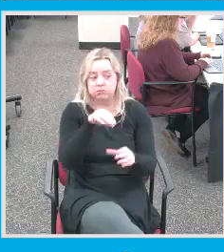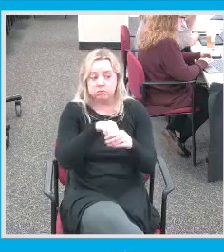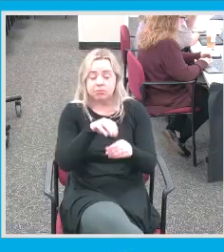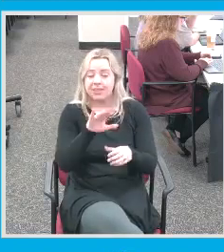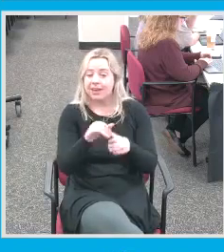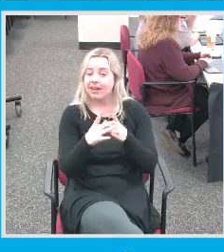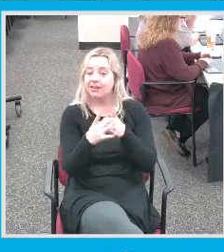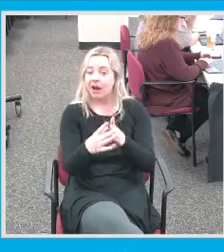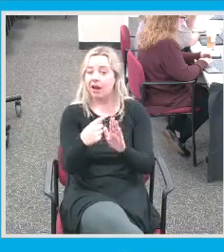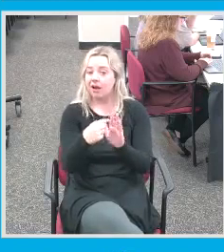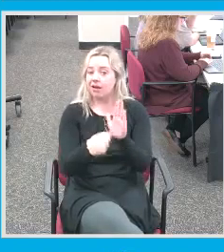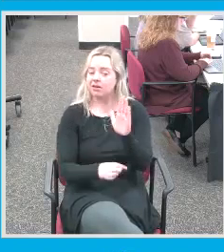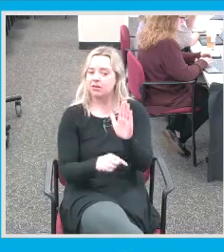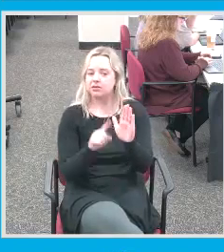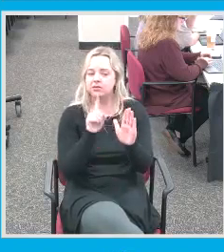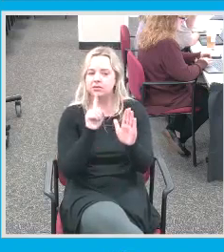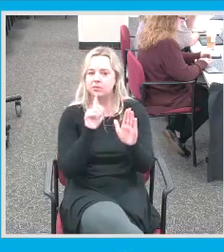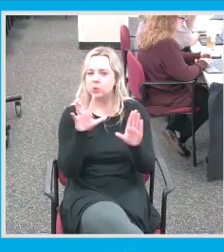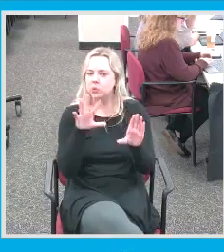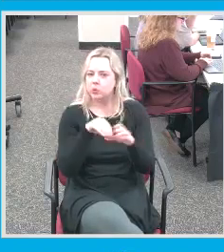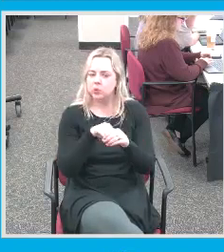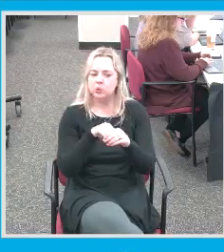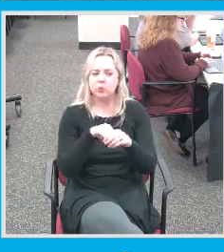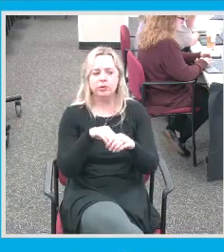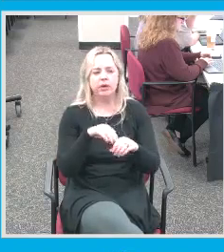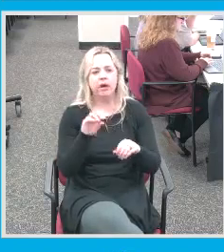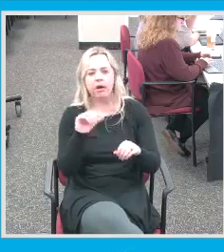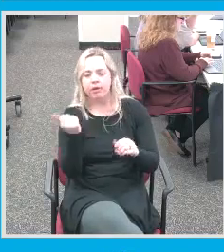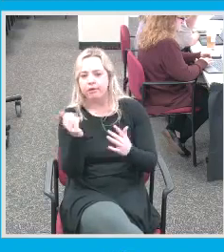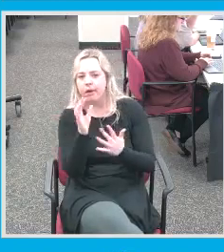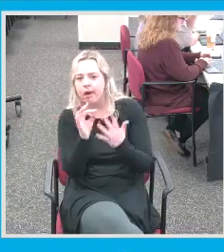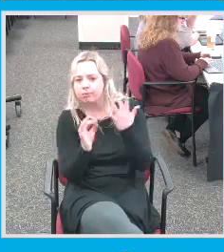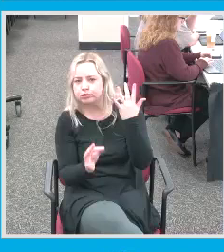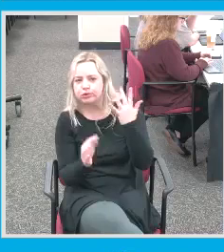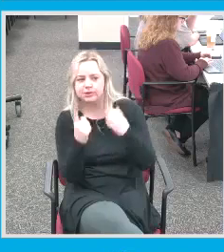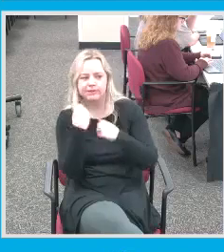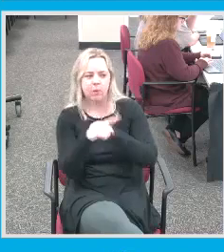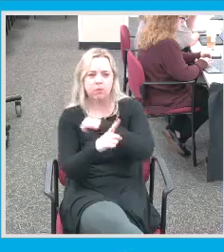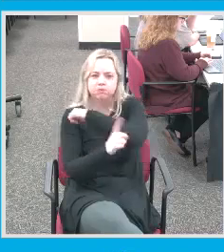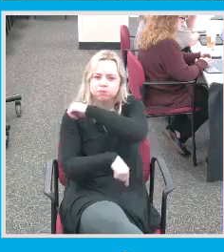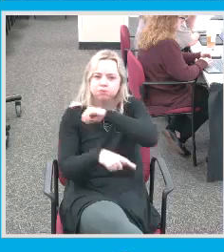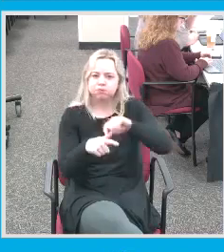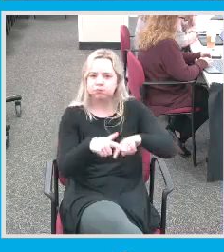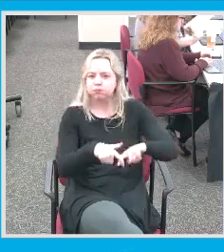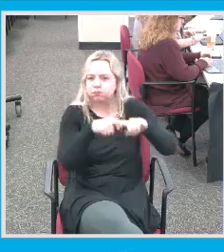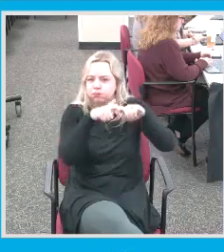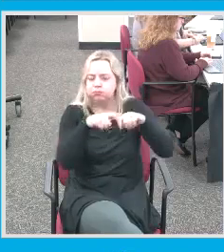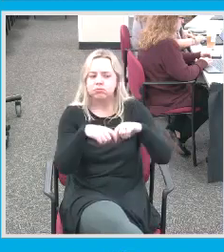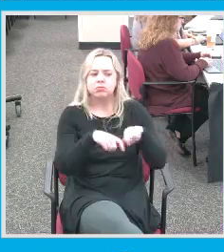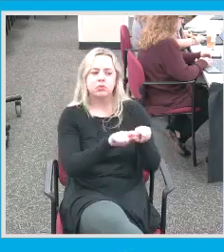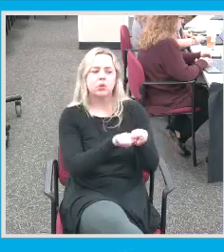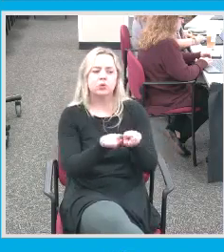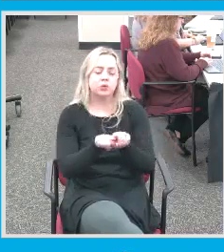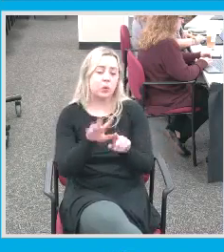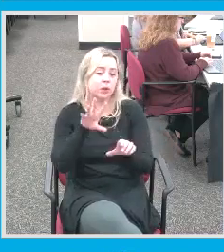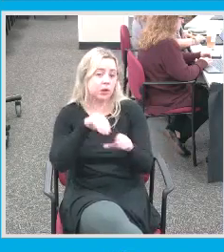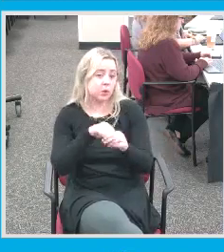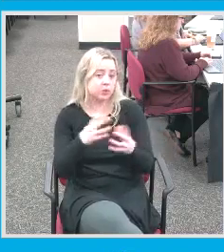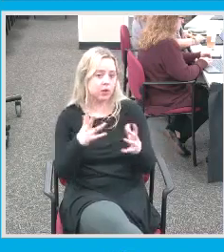we include alternative to suspension resources. We also include communication